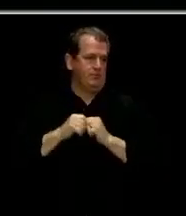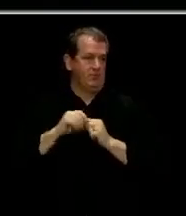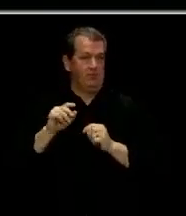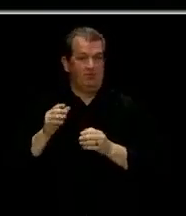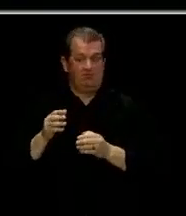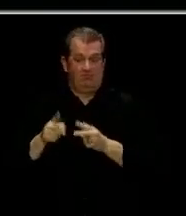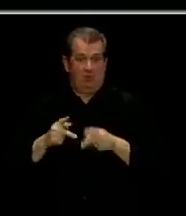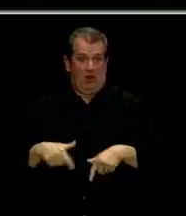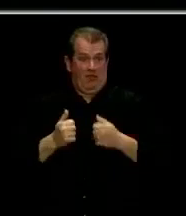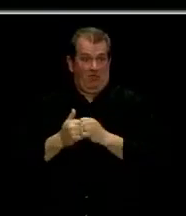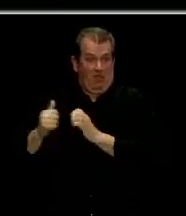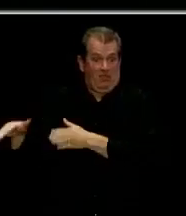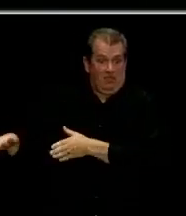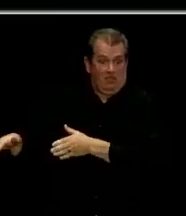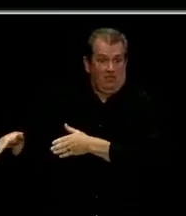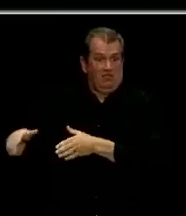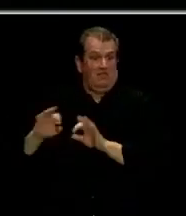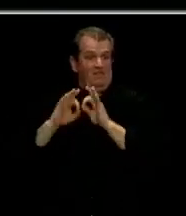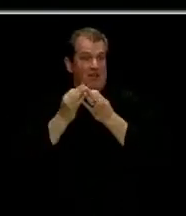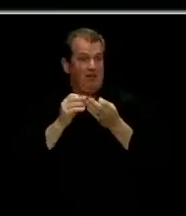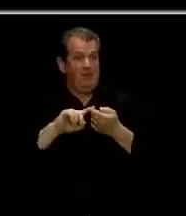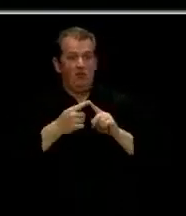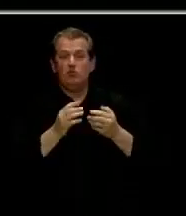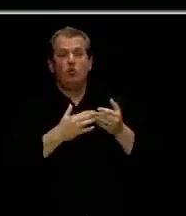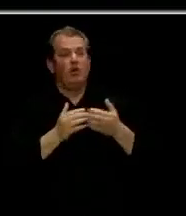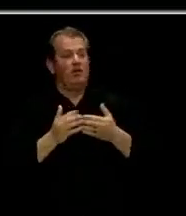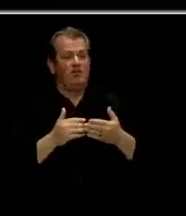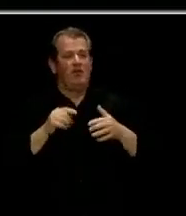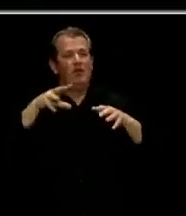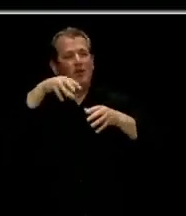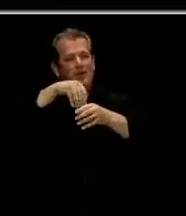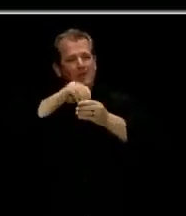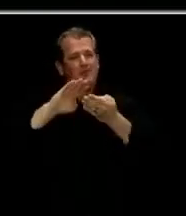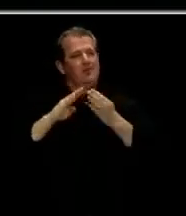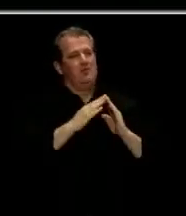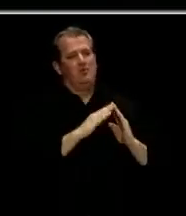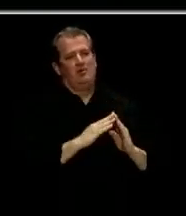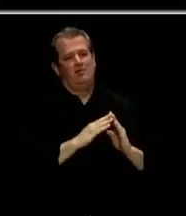members. They enrich our communities in countless ways.